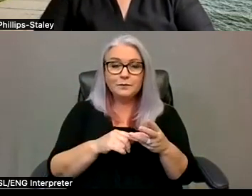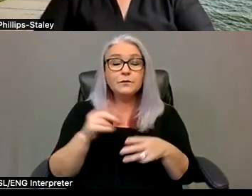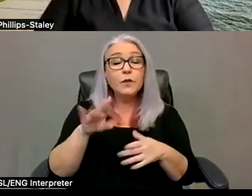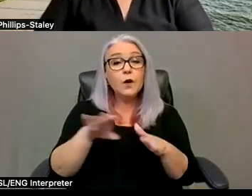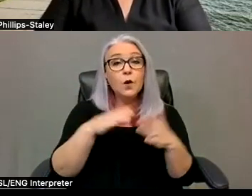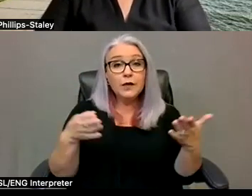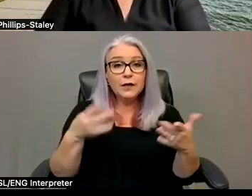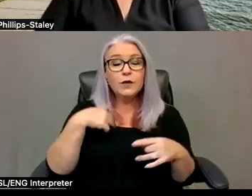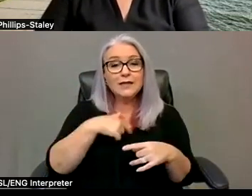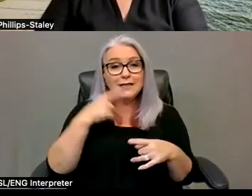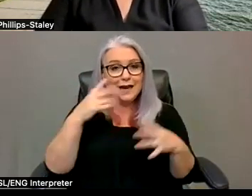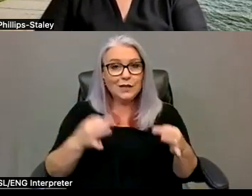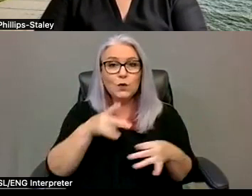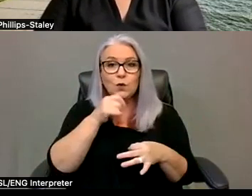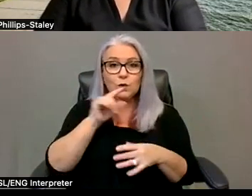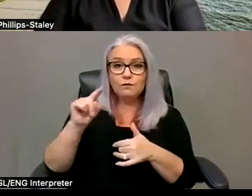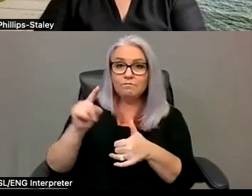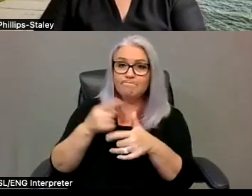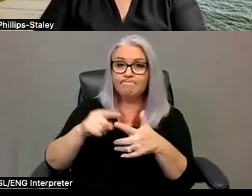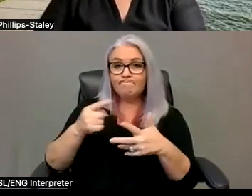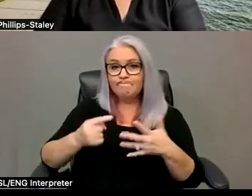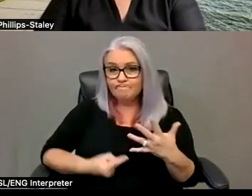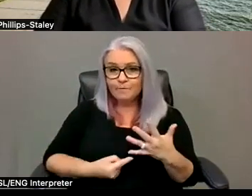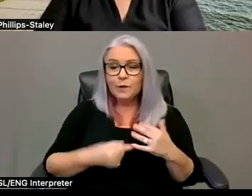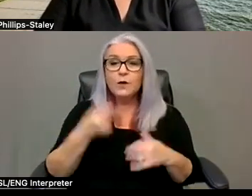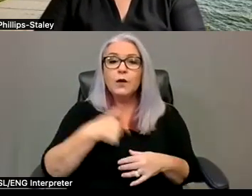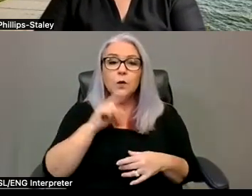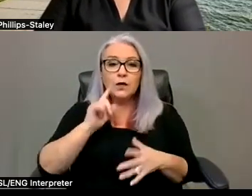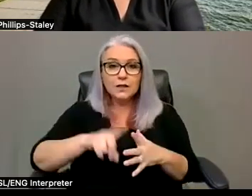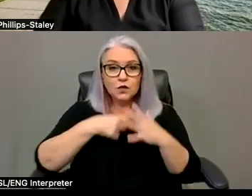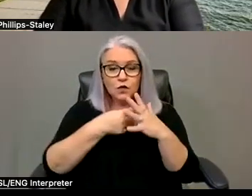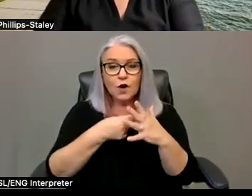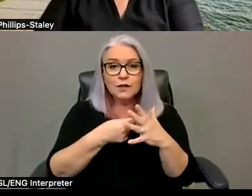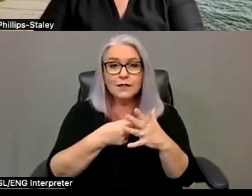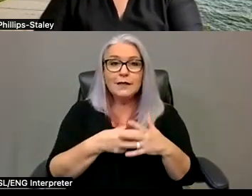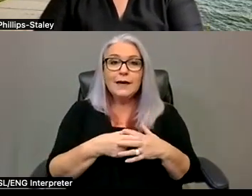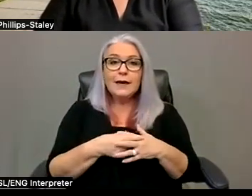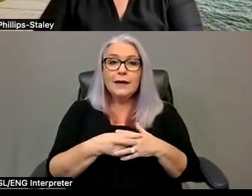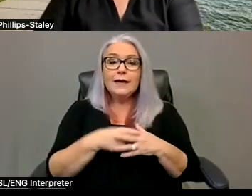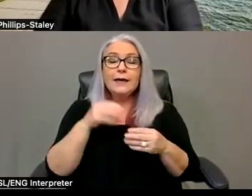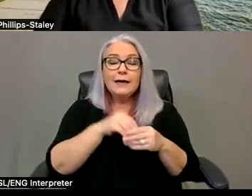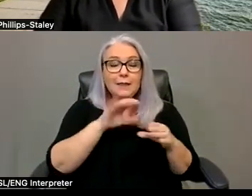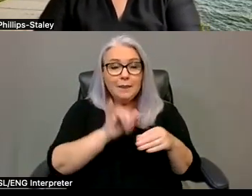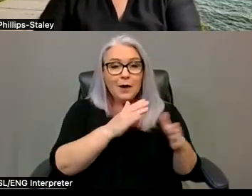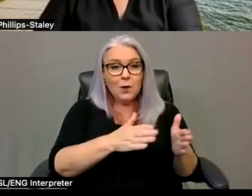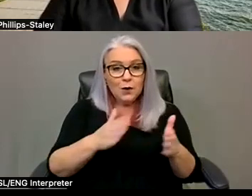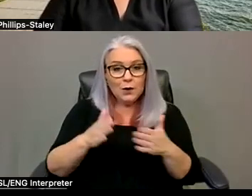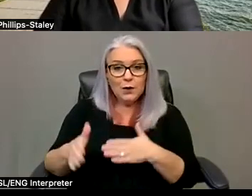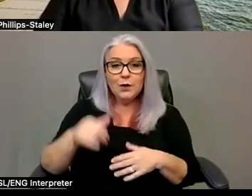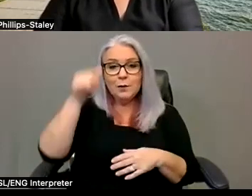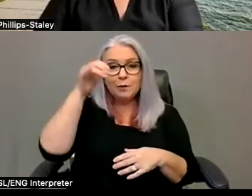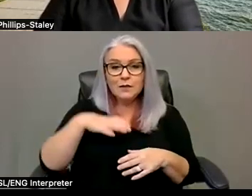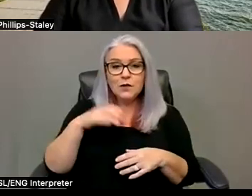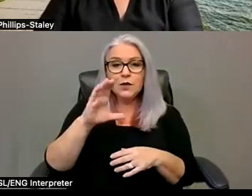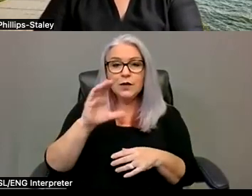questions was determined earlier, so we're going to start that way and in that order. Mr. Callanan,